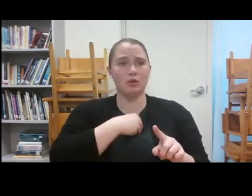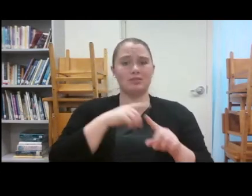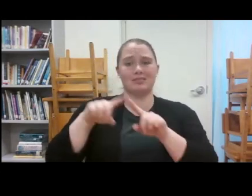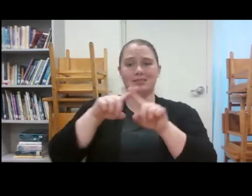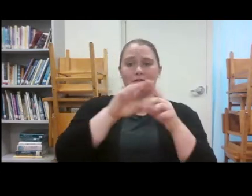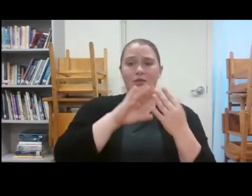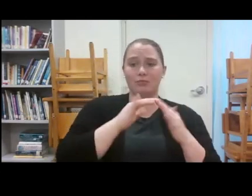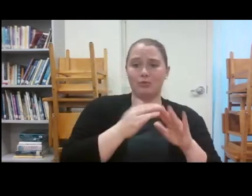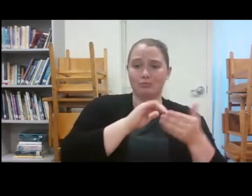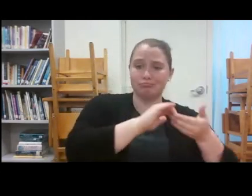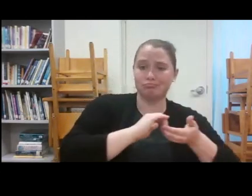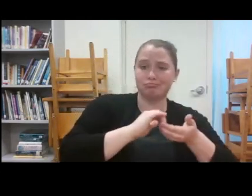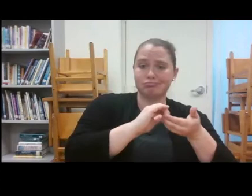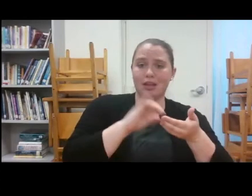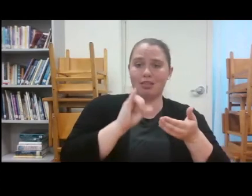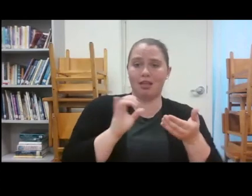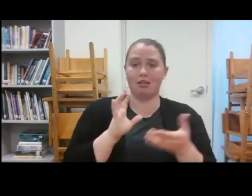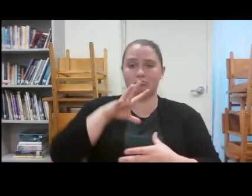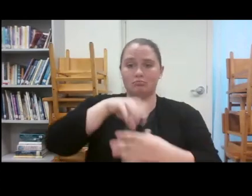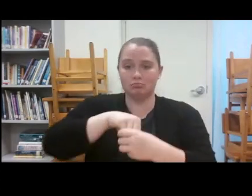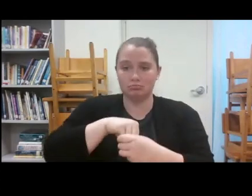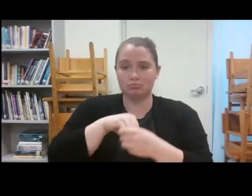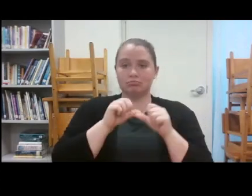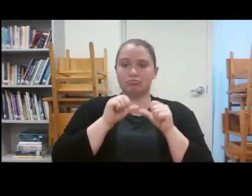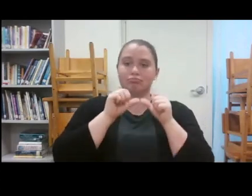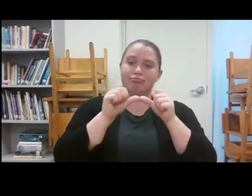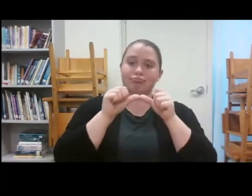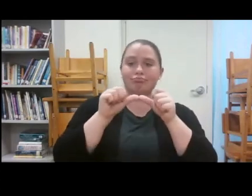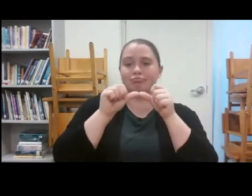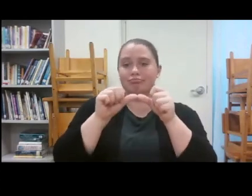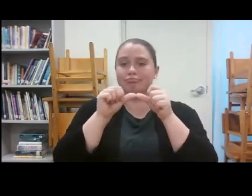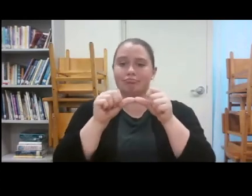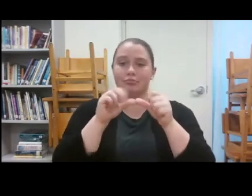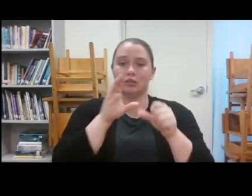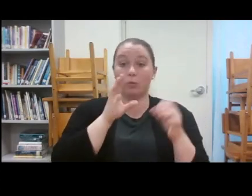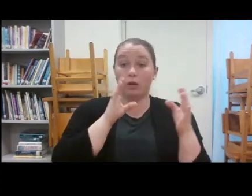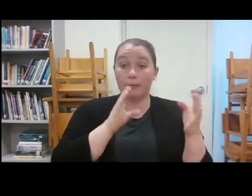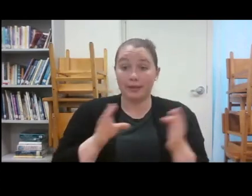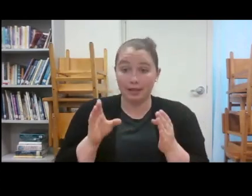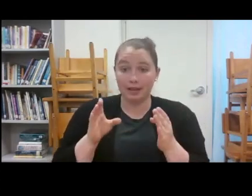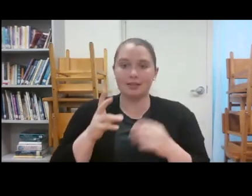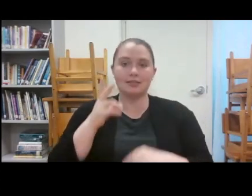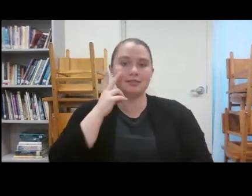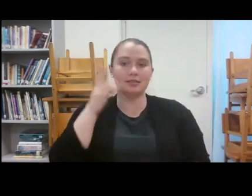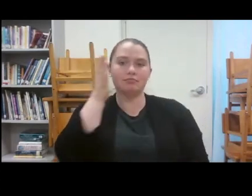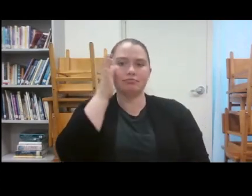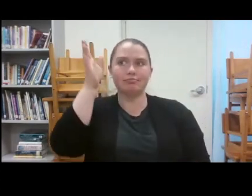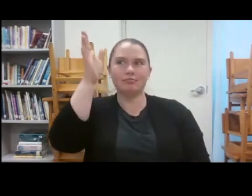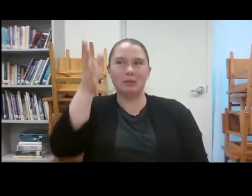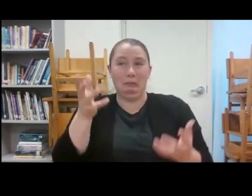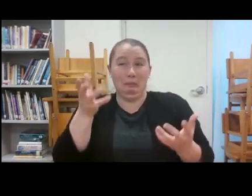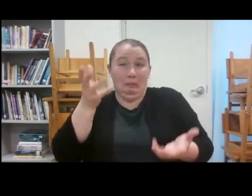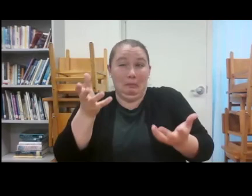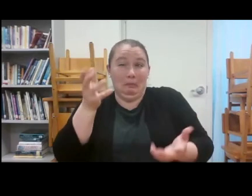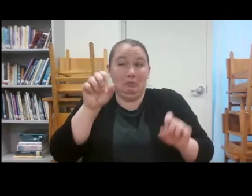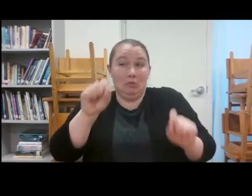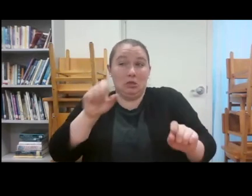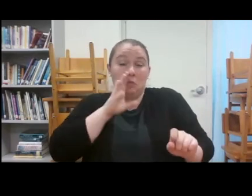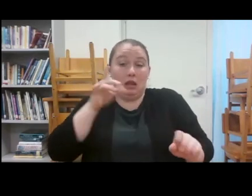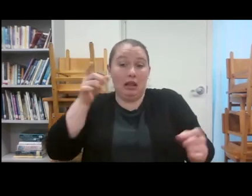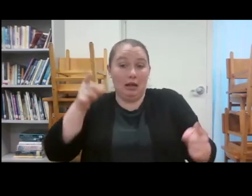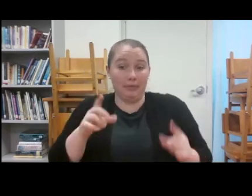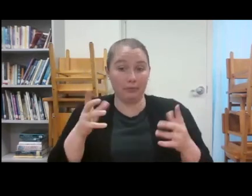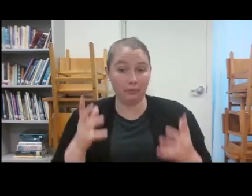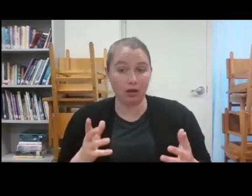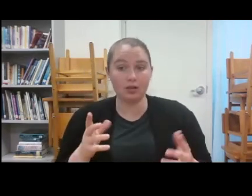are involved along the way. And so I think you plan for the foreseeable future while you're looking out